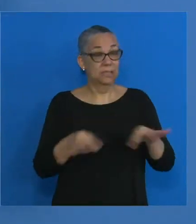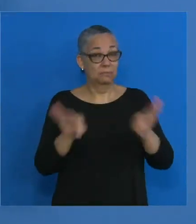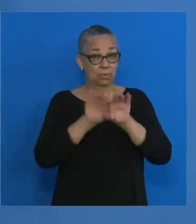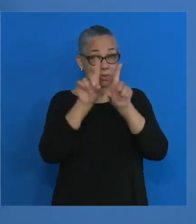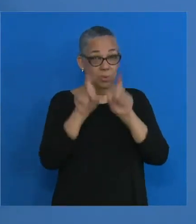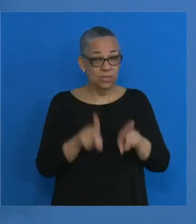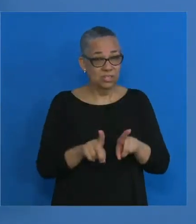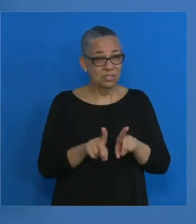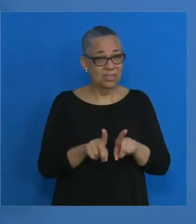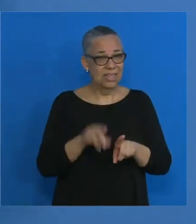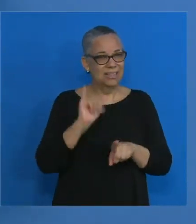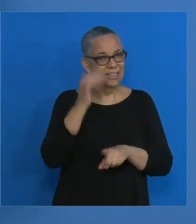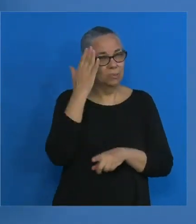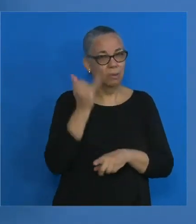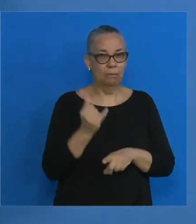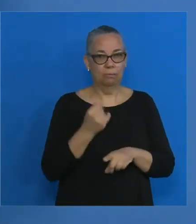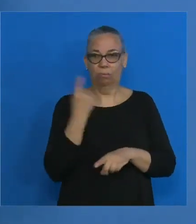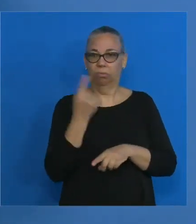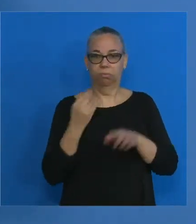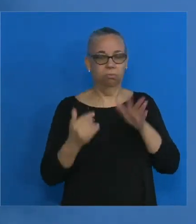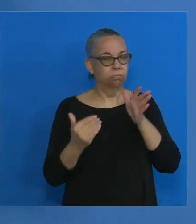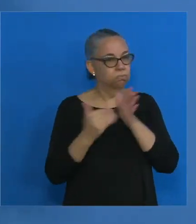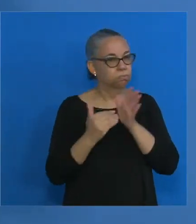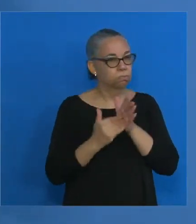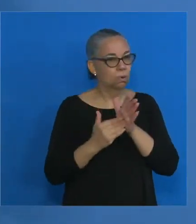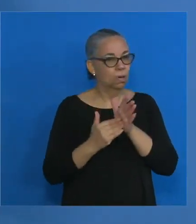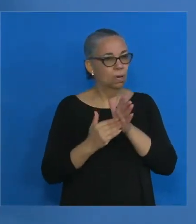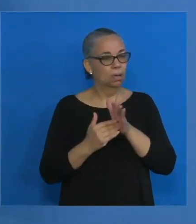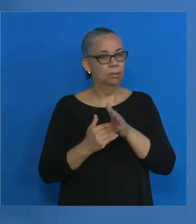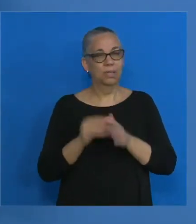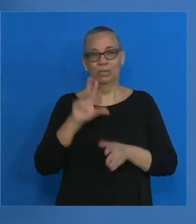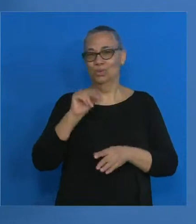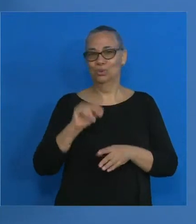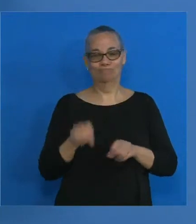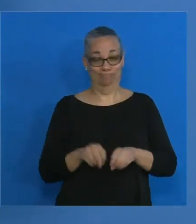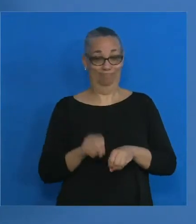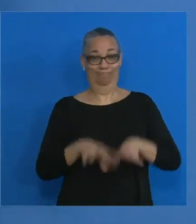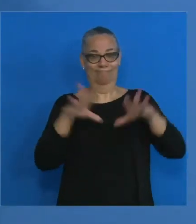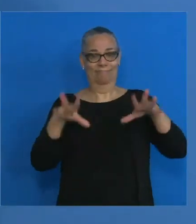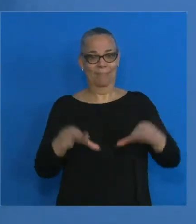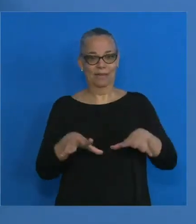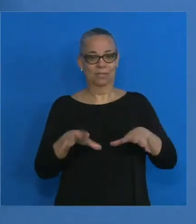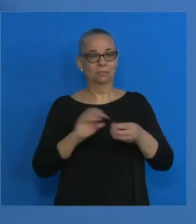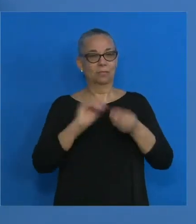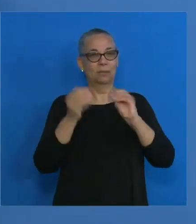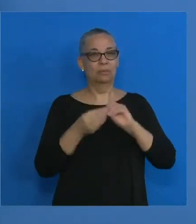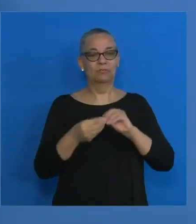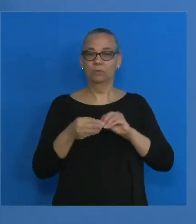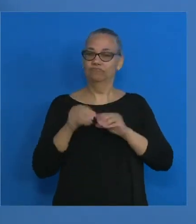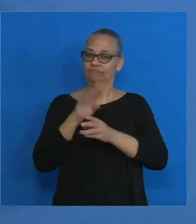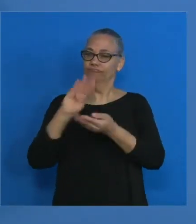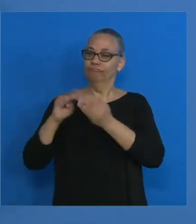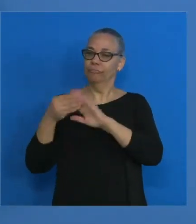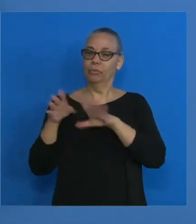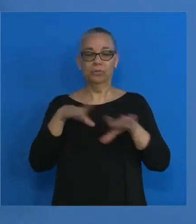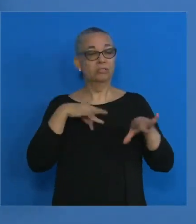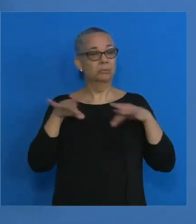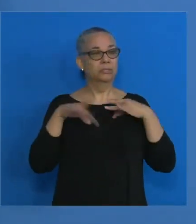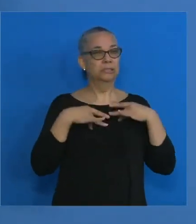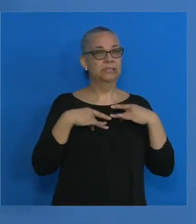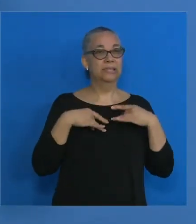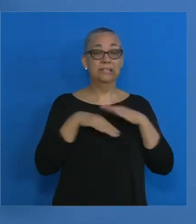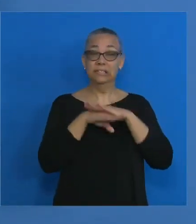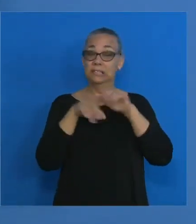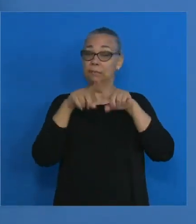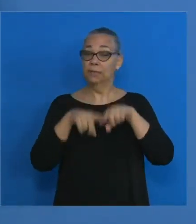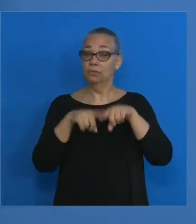which is why it obviously comes up quite often. There is no magic number for community transmission. Community transmission is it's a definition by the World